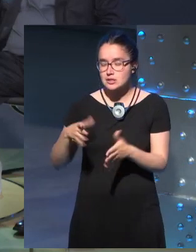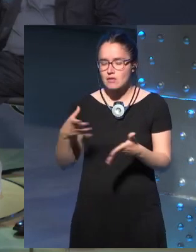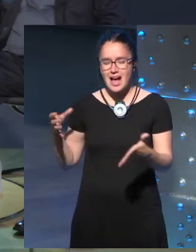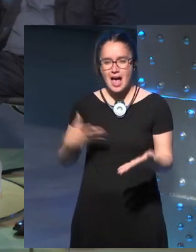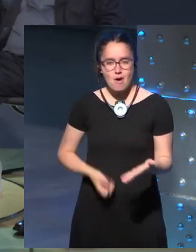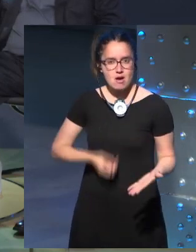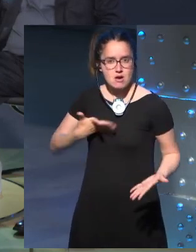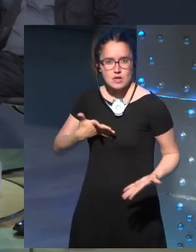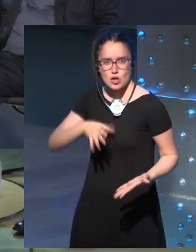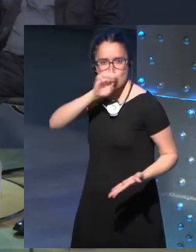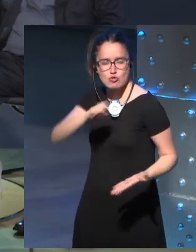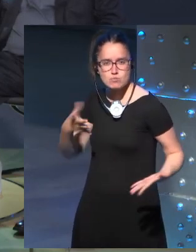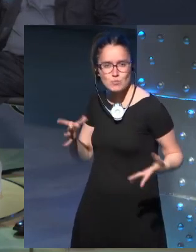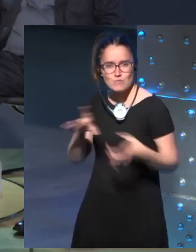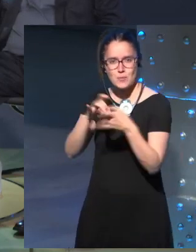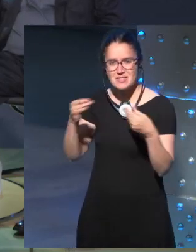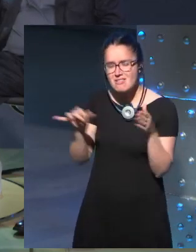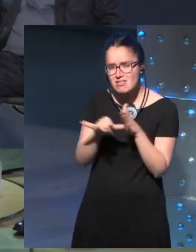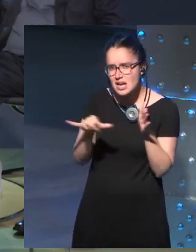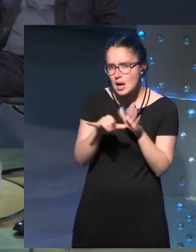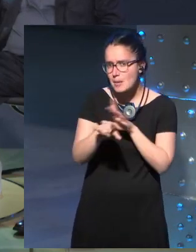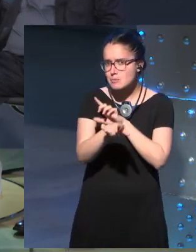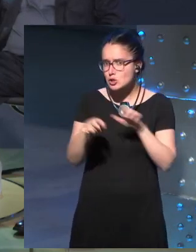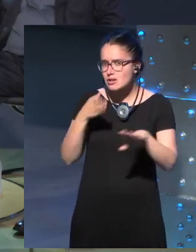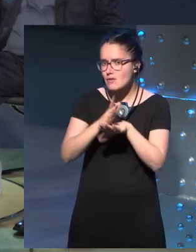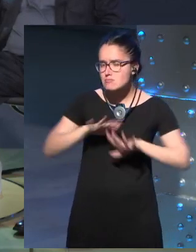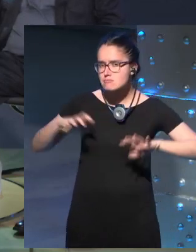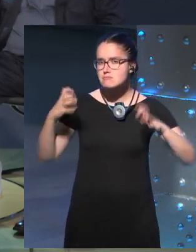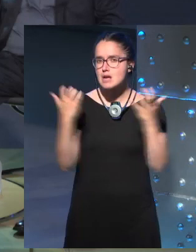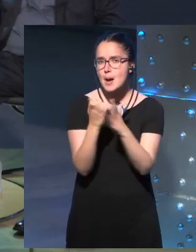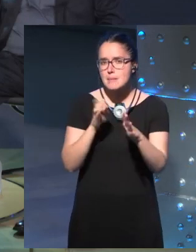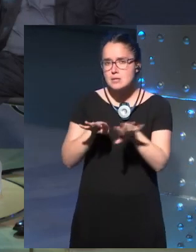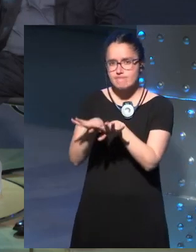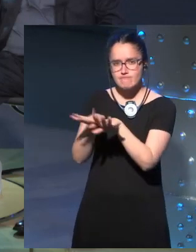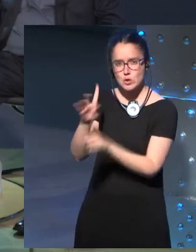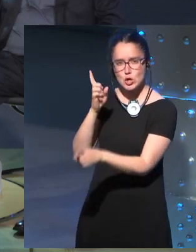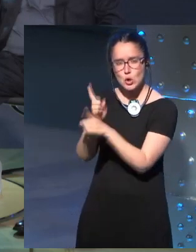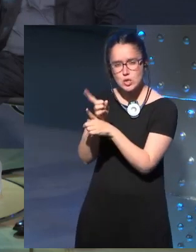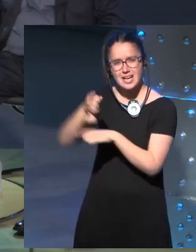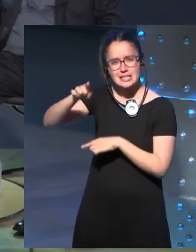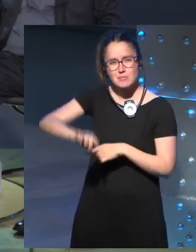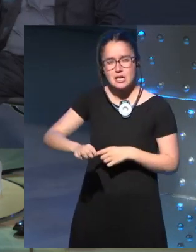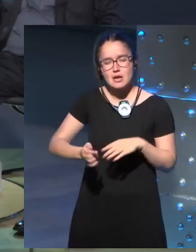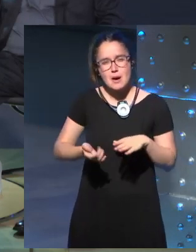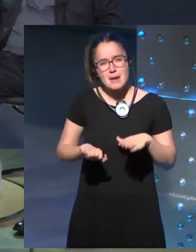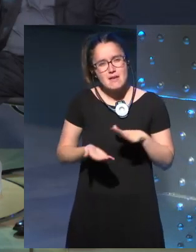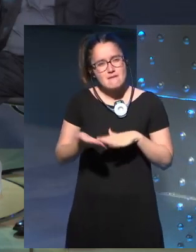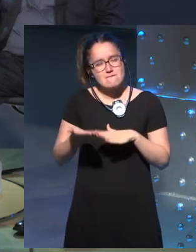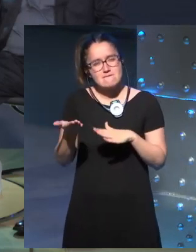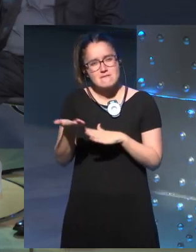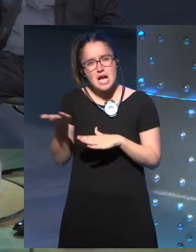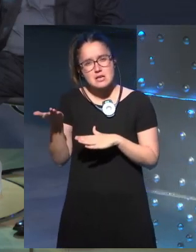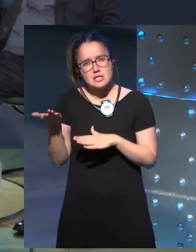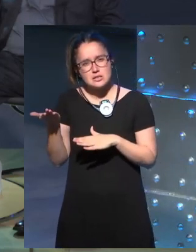touch, the one that is close to the supporters, for the supporters that are there, but you criticize that it